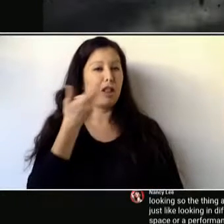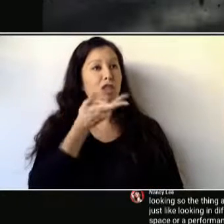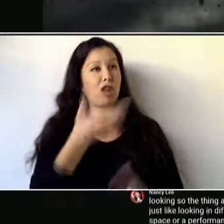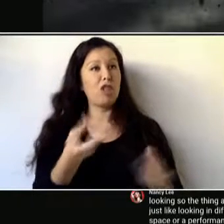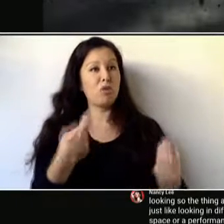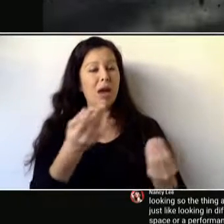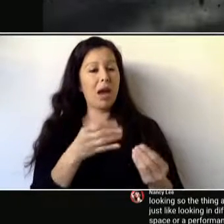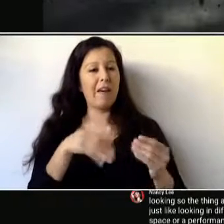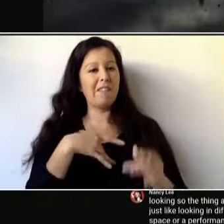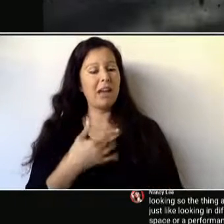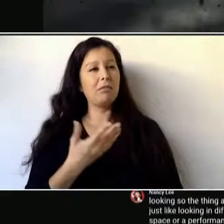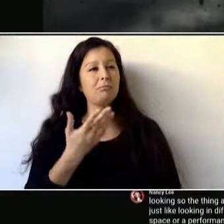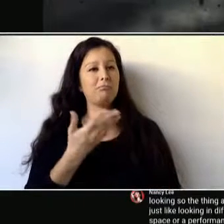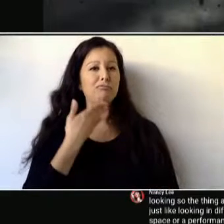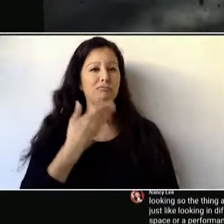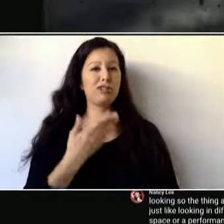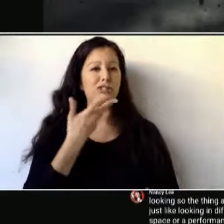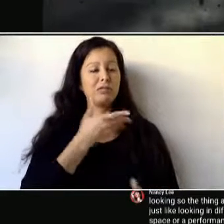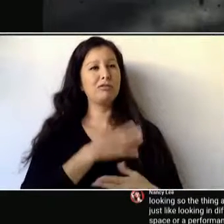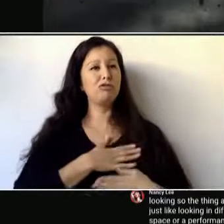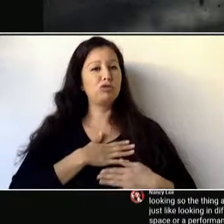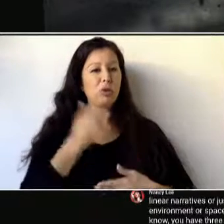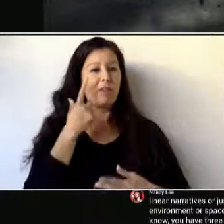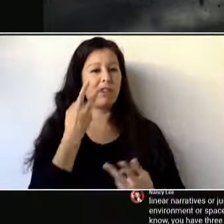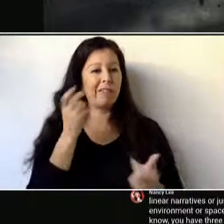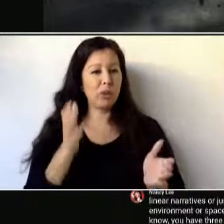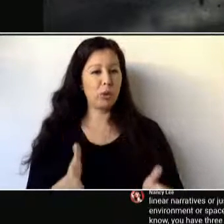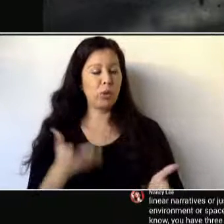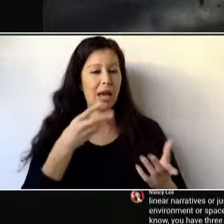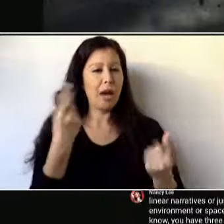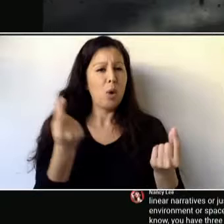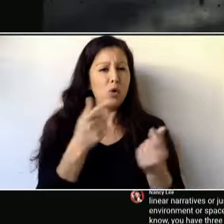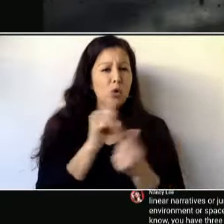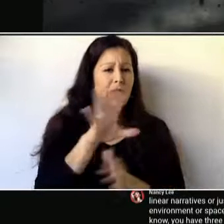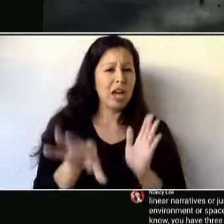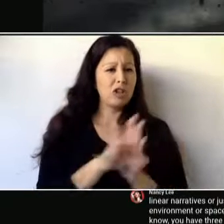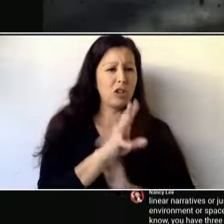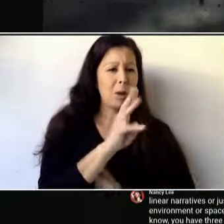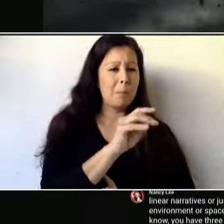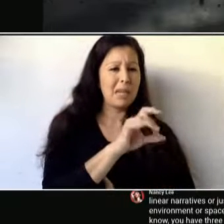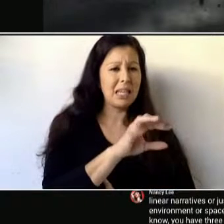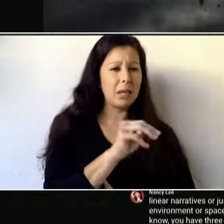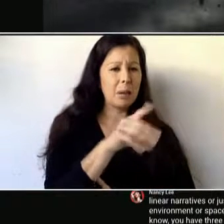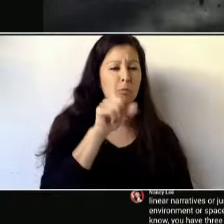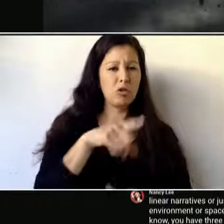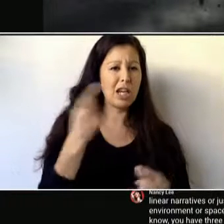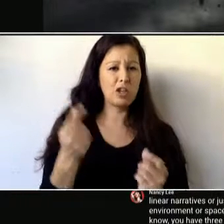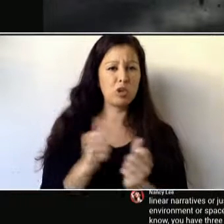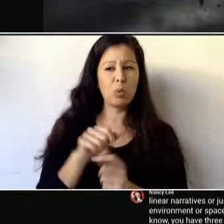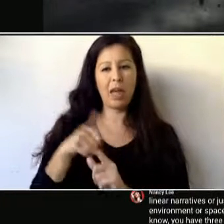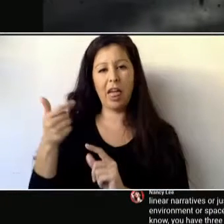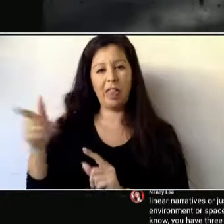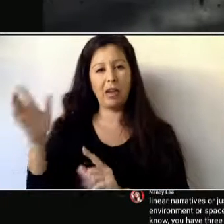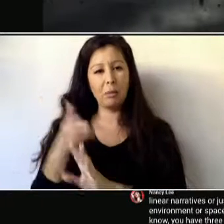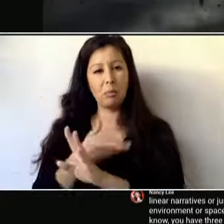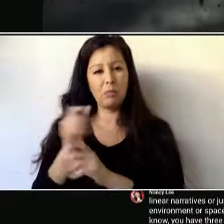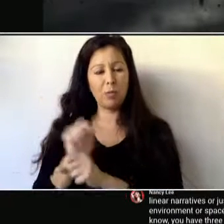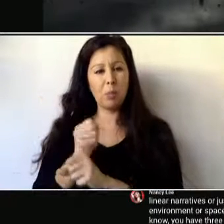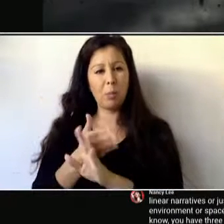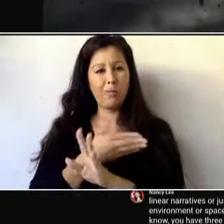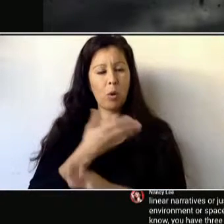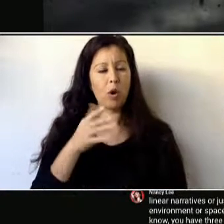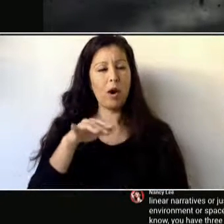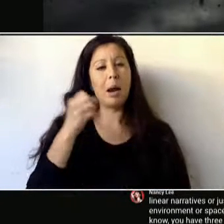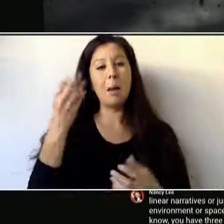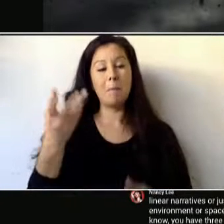And like, what can you do with your chosen medium that you cannot do with the other mediums that you've previously used? Many people that work with immersive media come